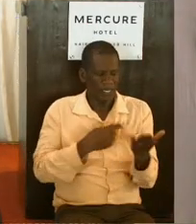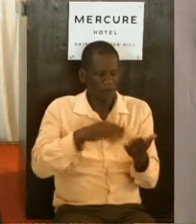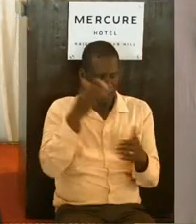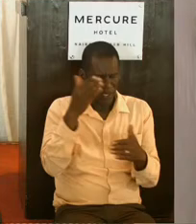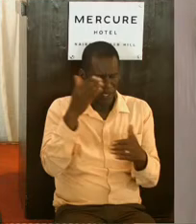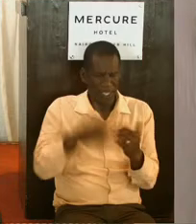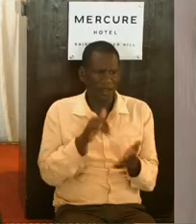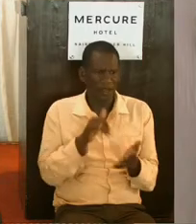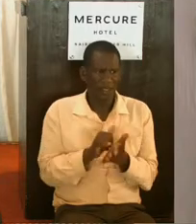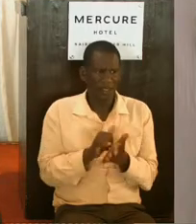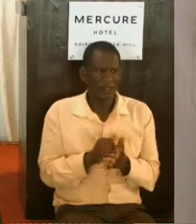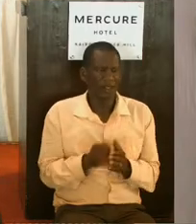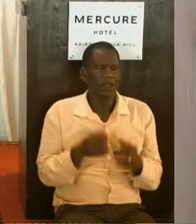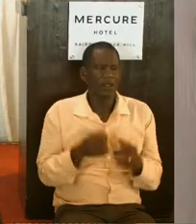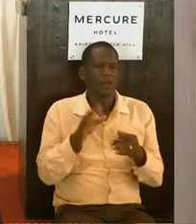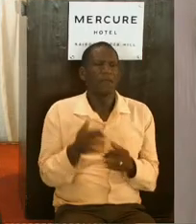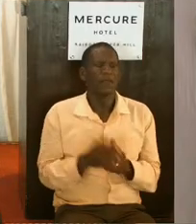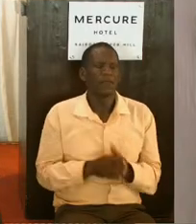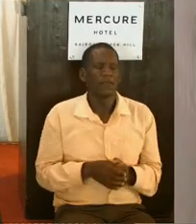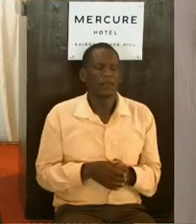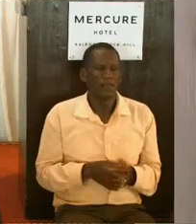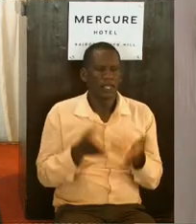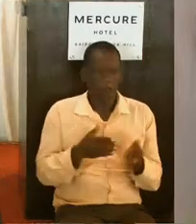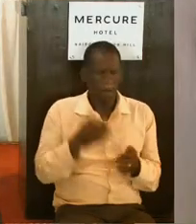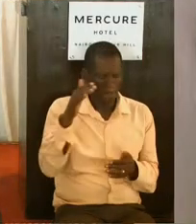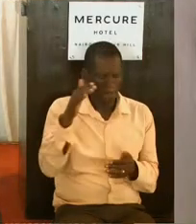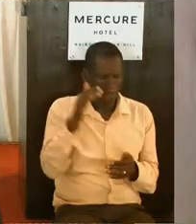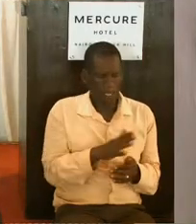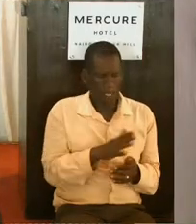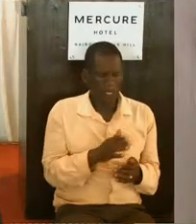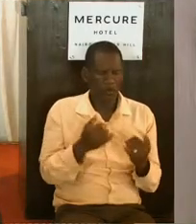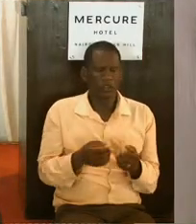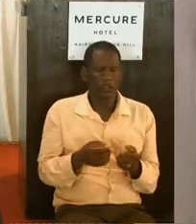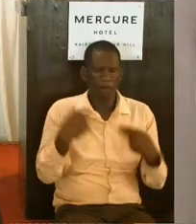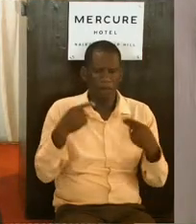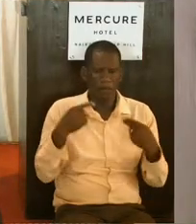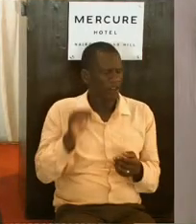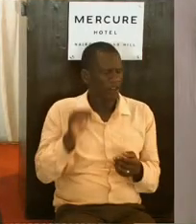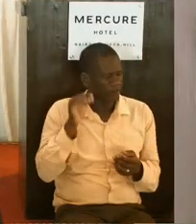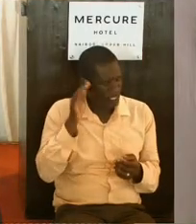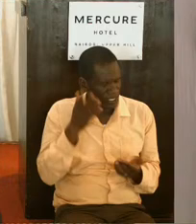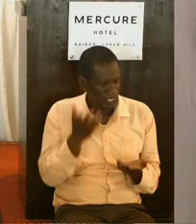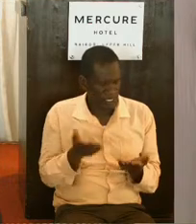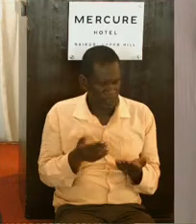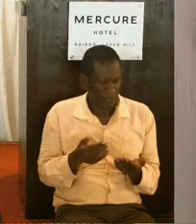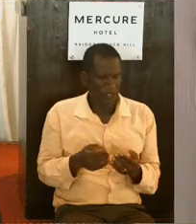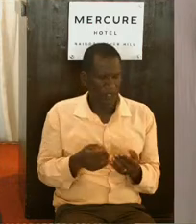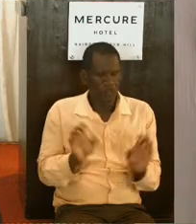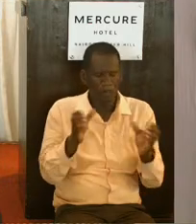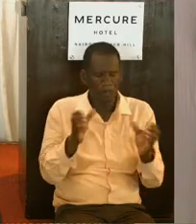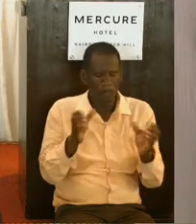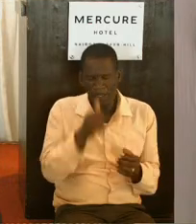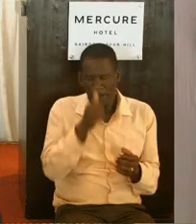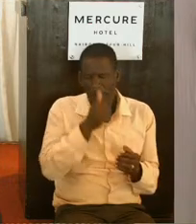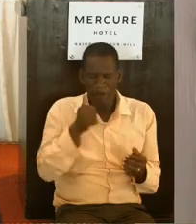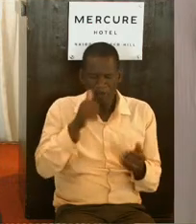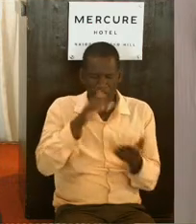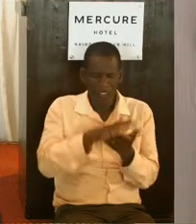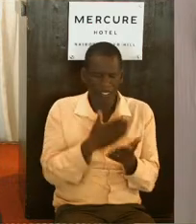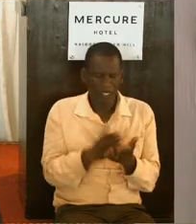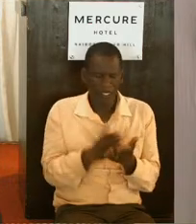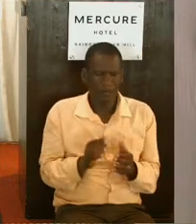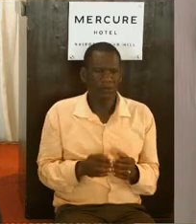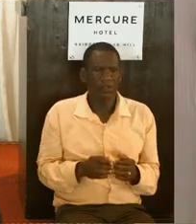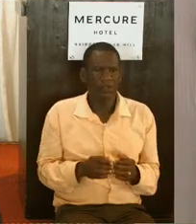on that note by going back to the audience we've listened to Media private sector